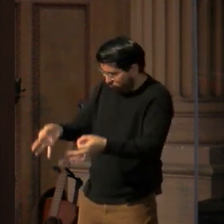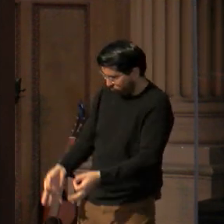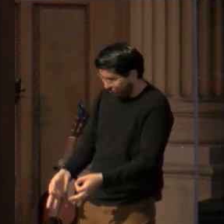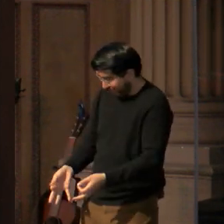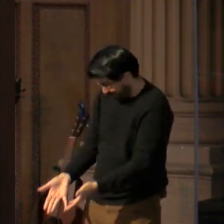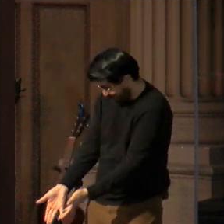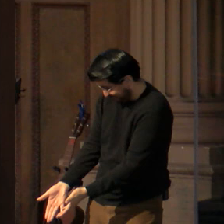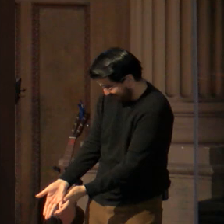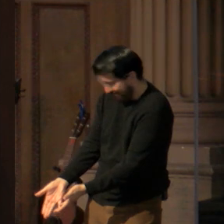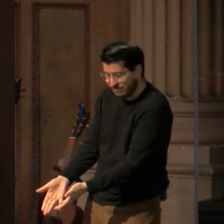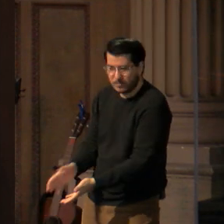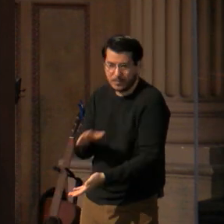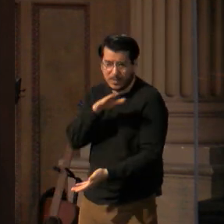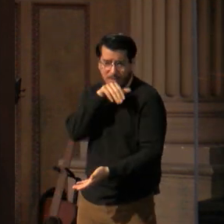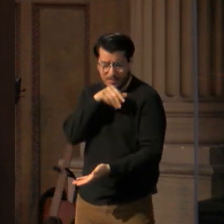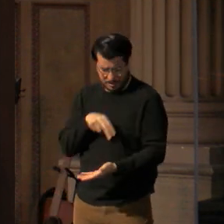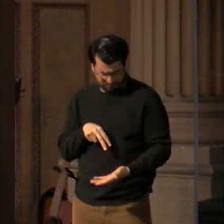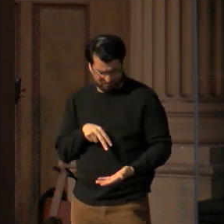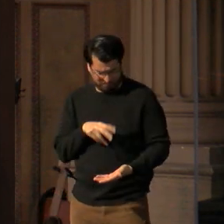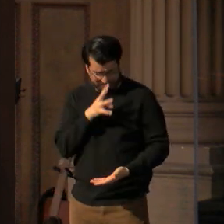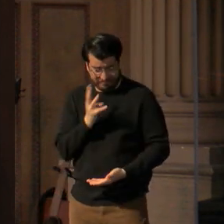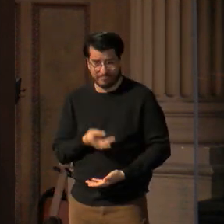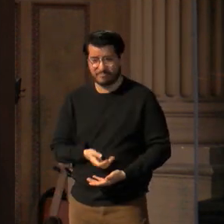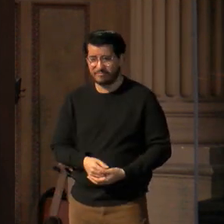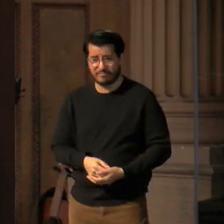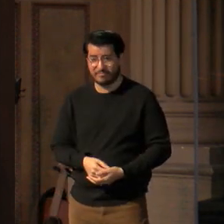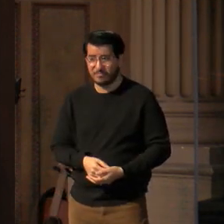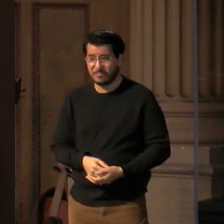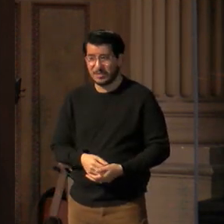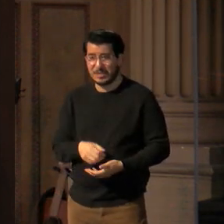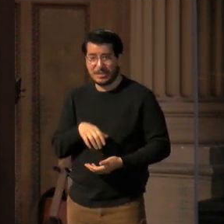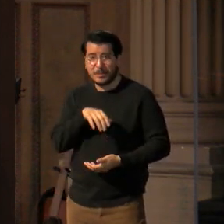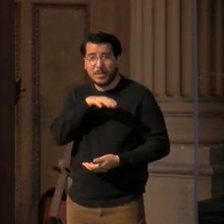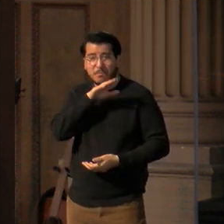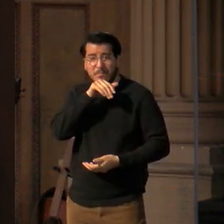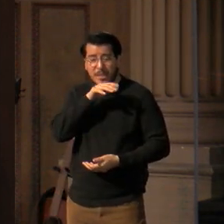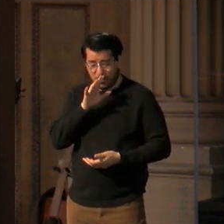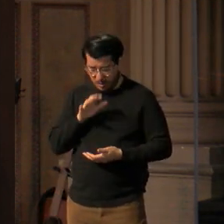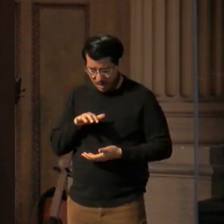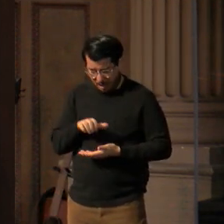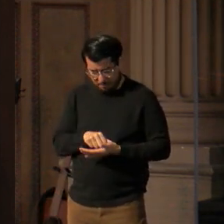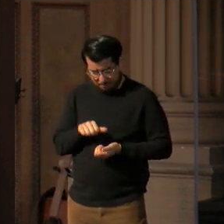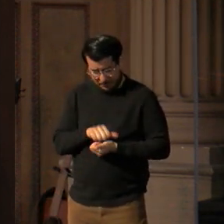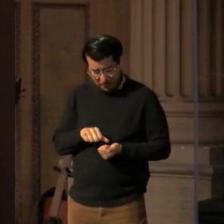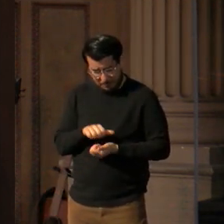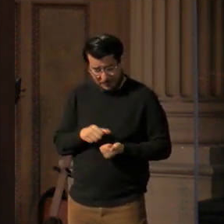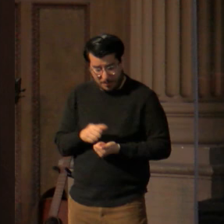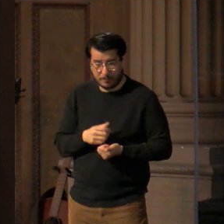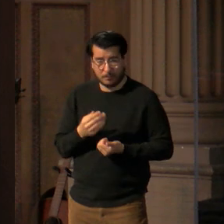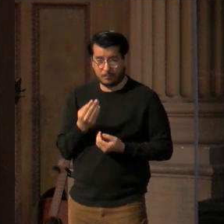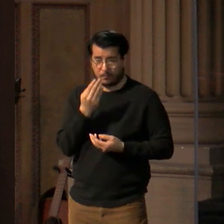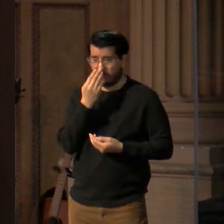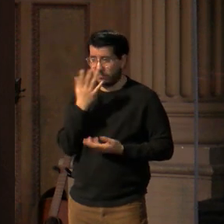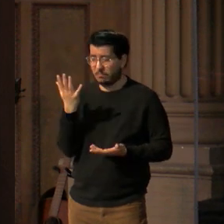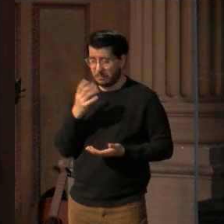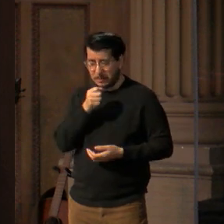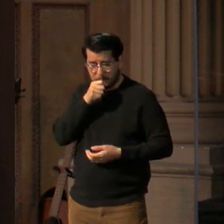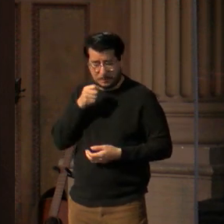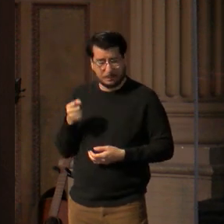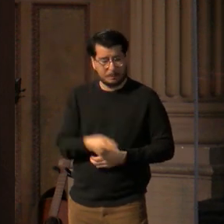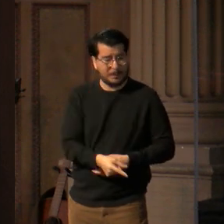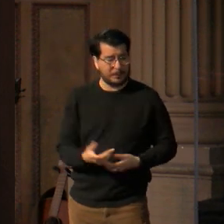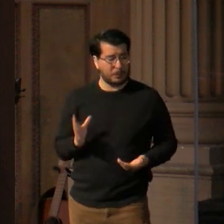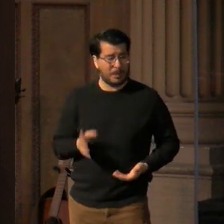pig's not interested. In fact, the pig might start chewing some of those up and it's no different to the pig than gravel. It'll spit them out